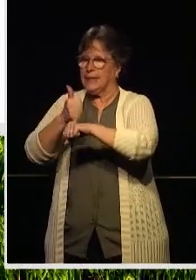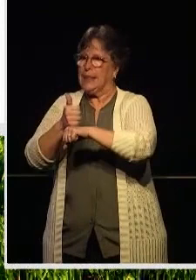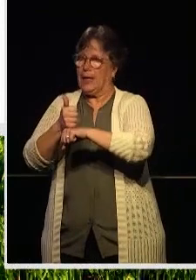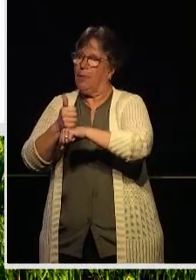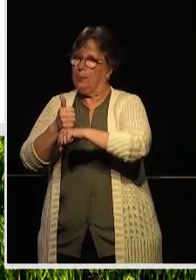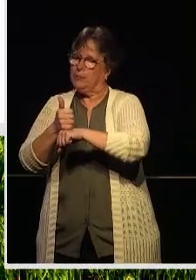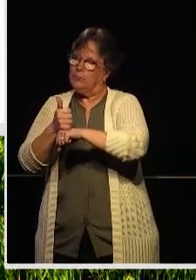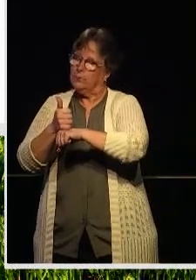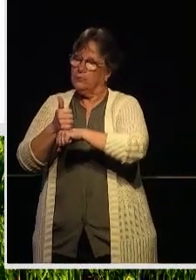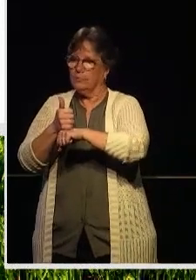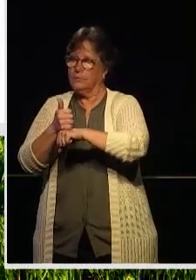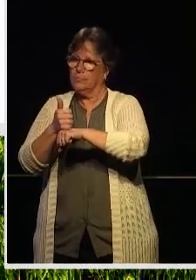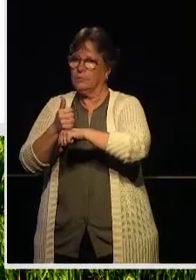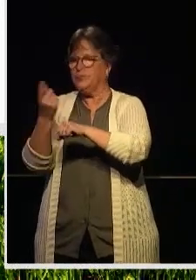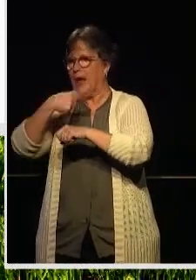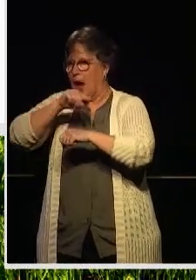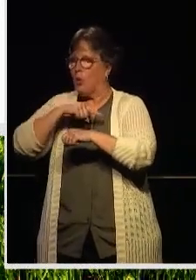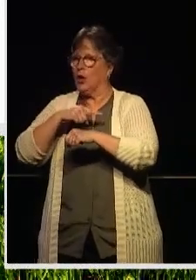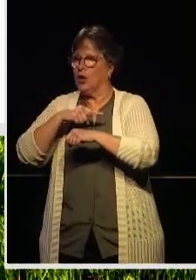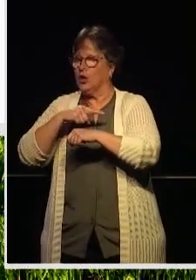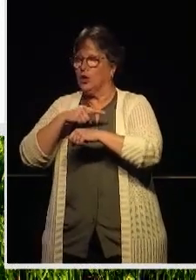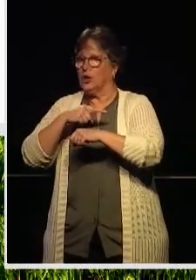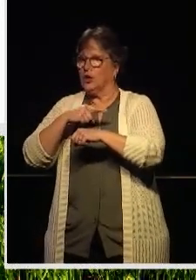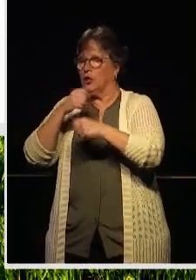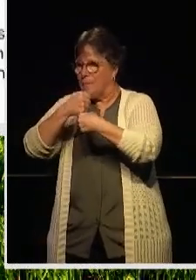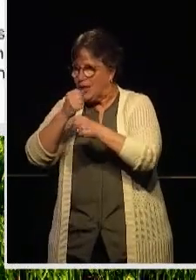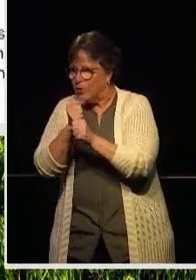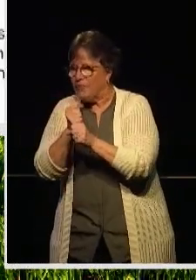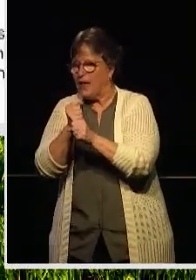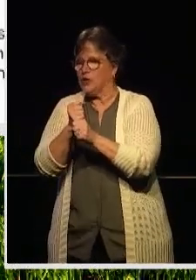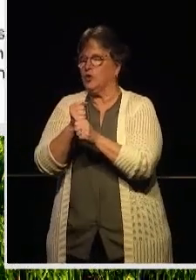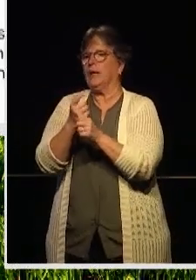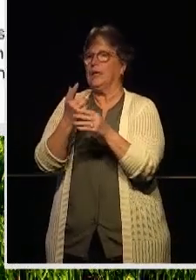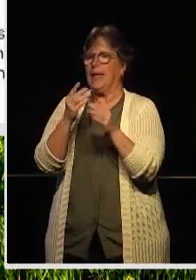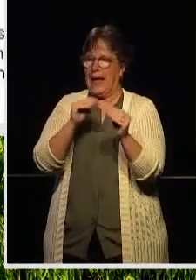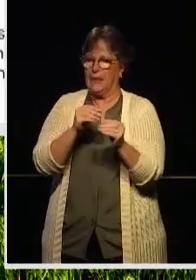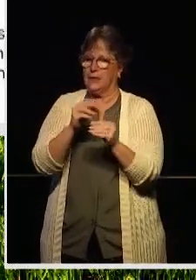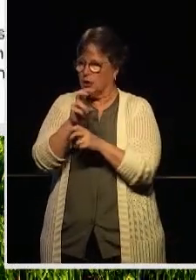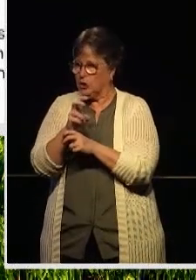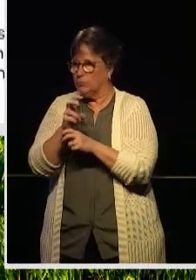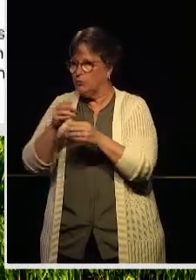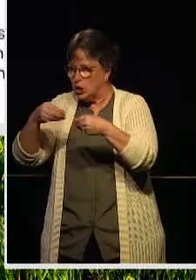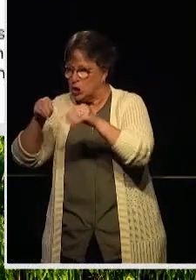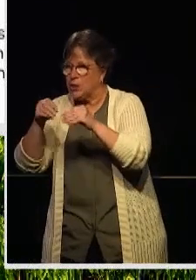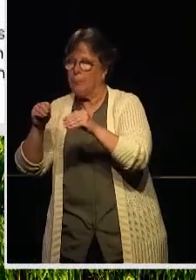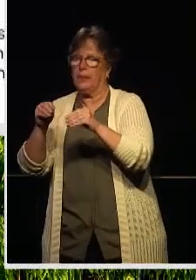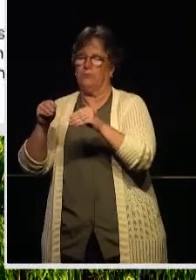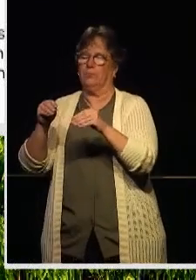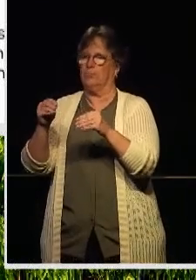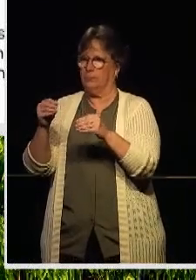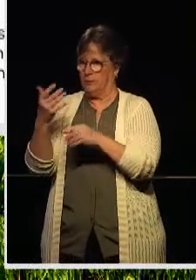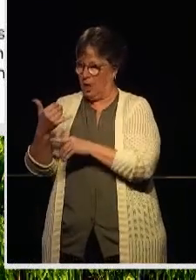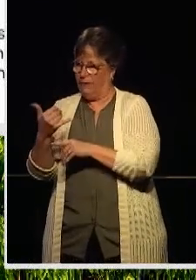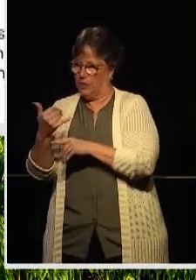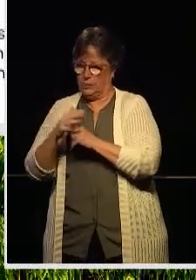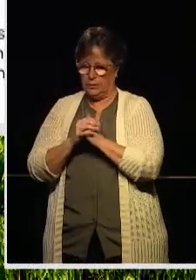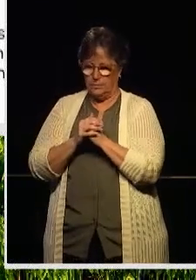our manufacturing for the strip and devices. To achieve that